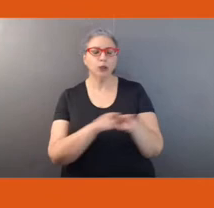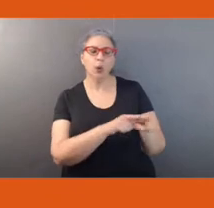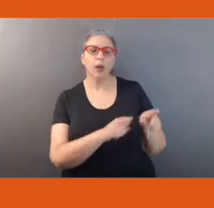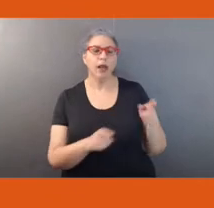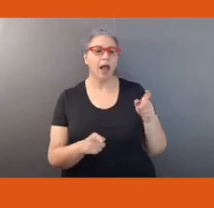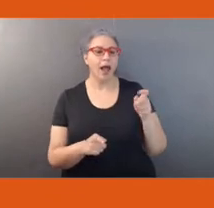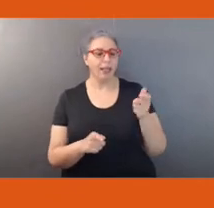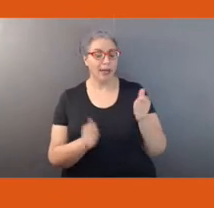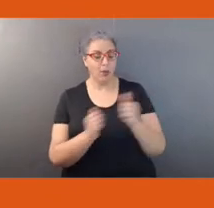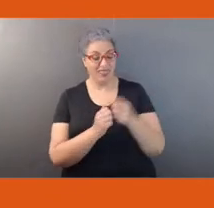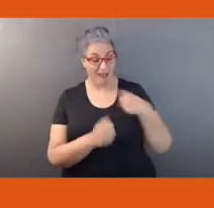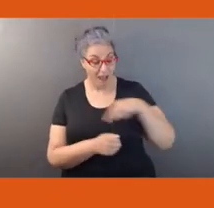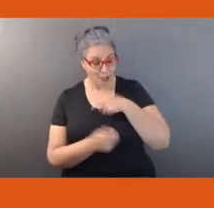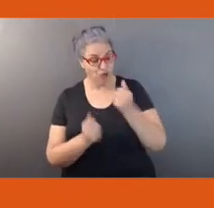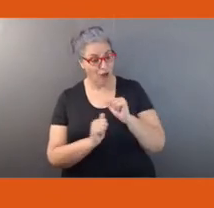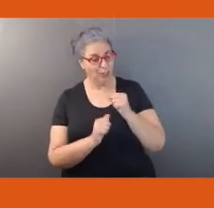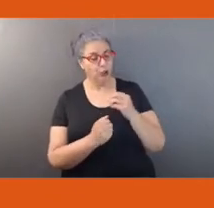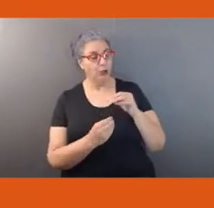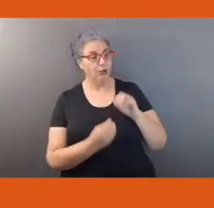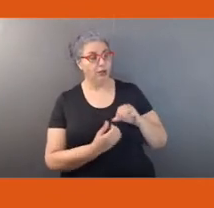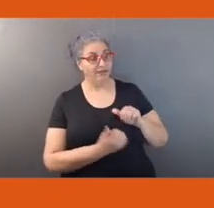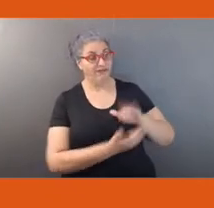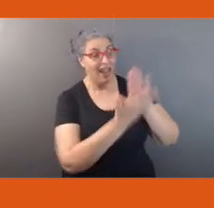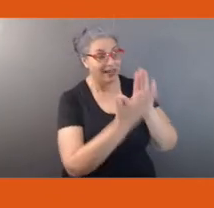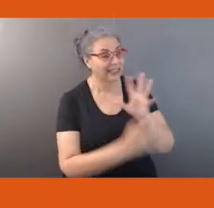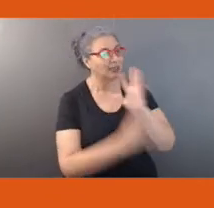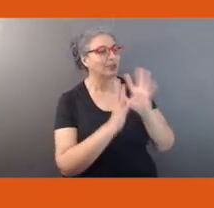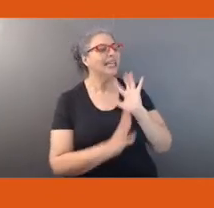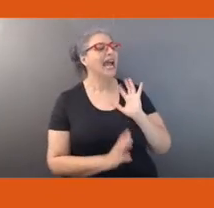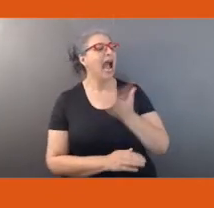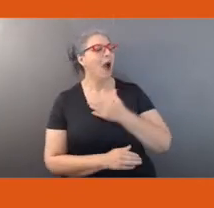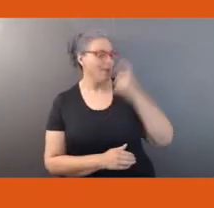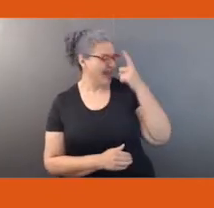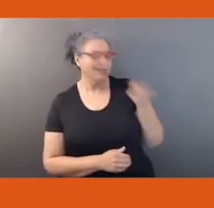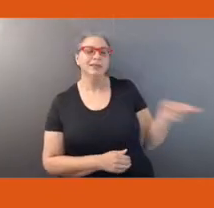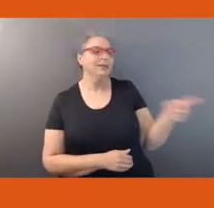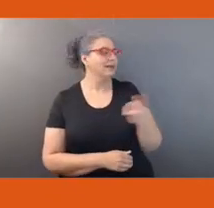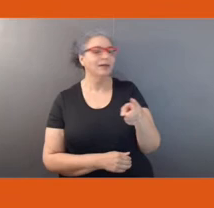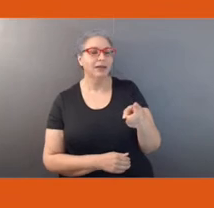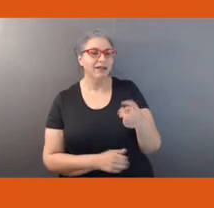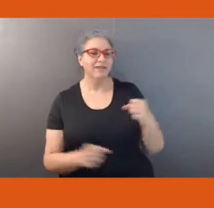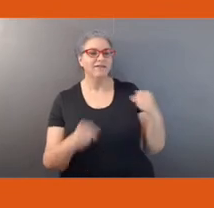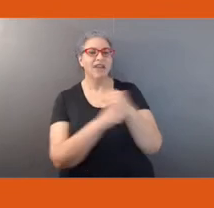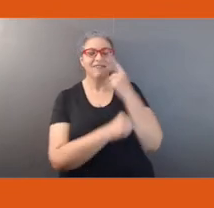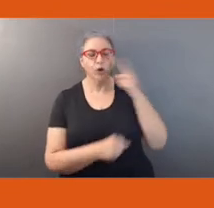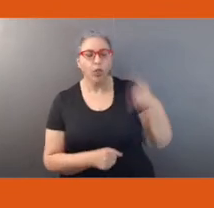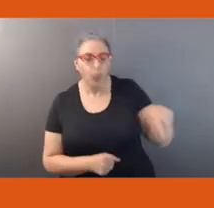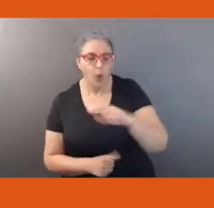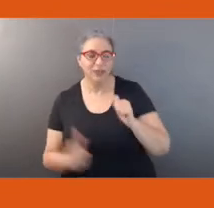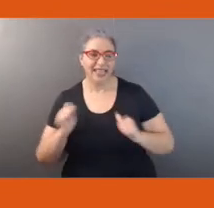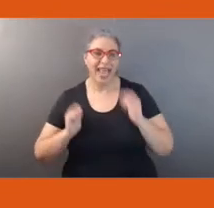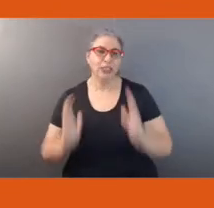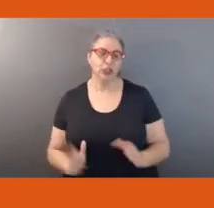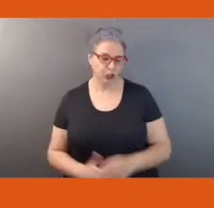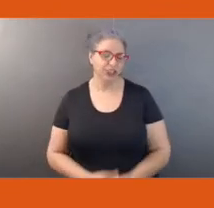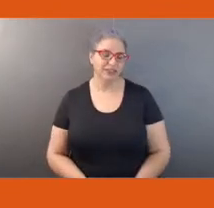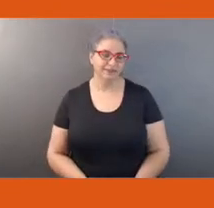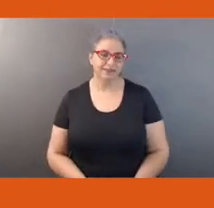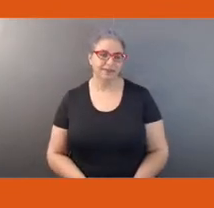us trying to fight, you know, and speak our minds and just fight for those